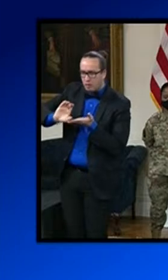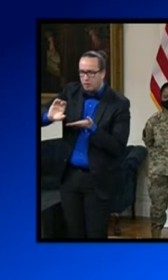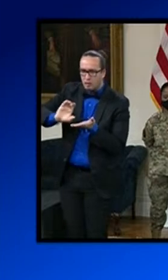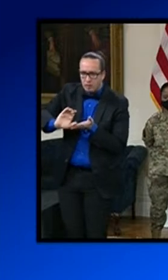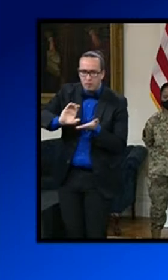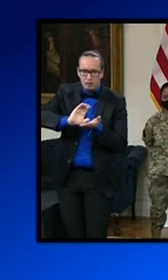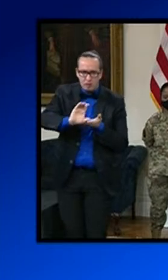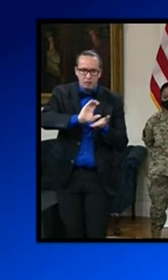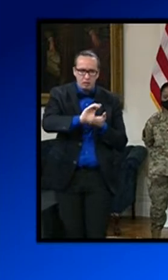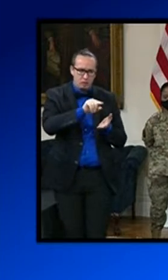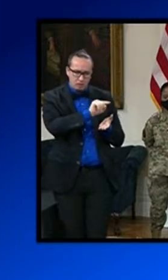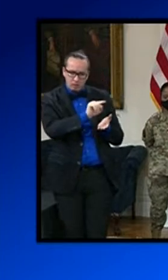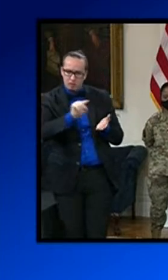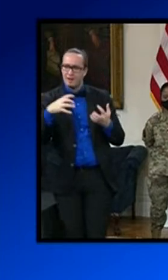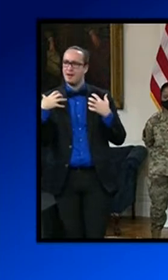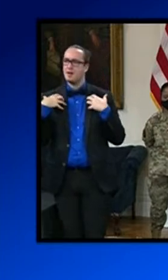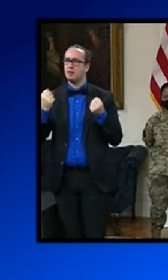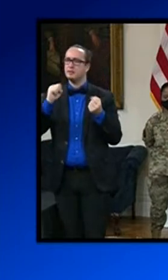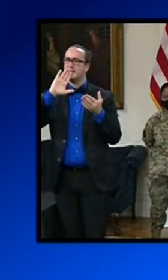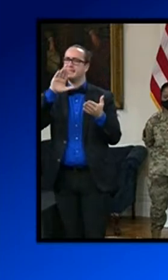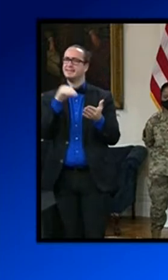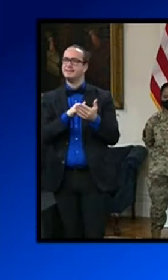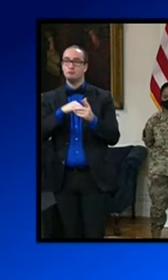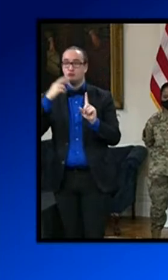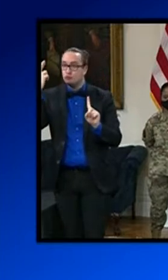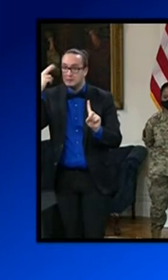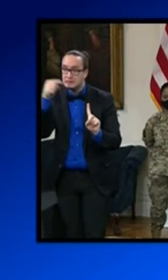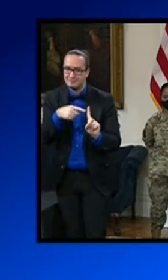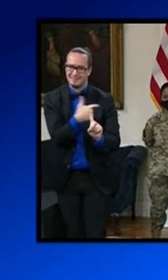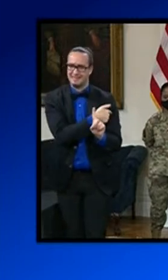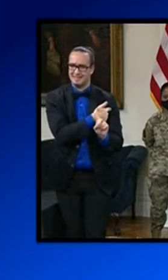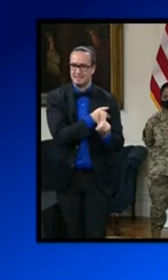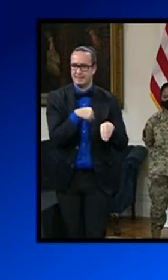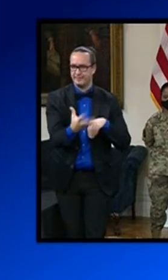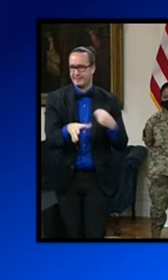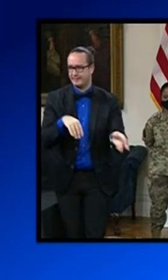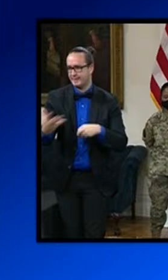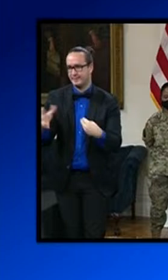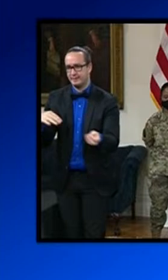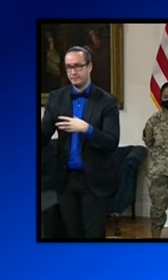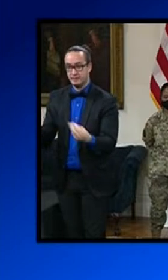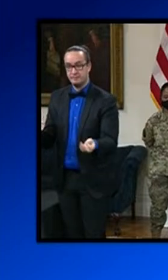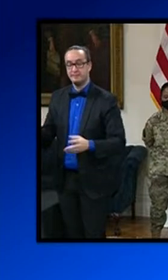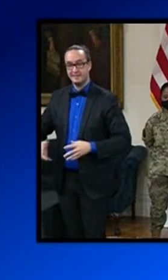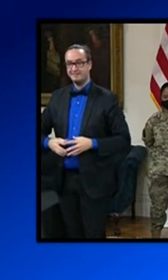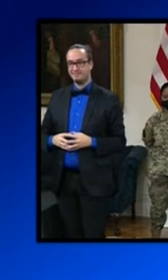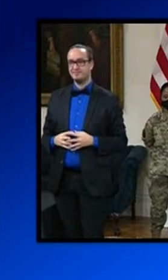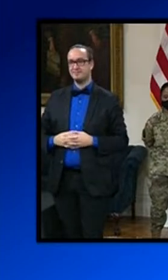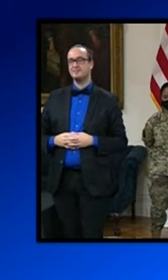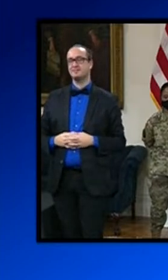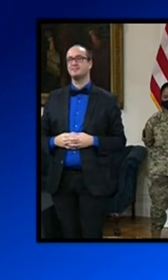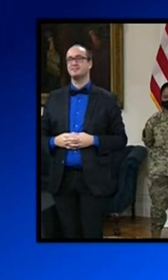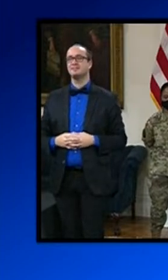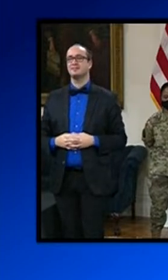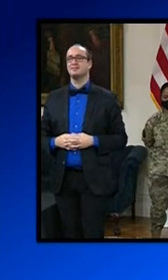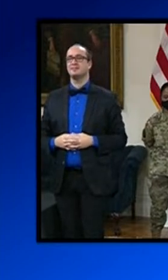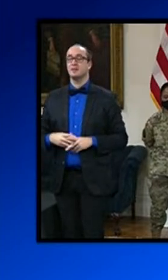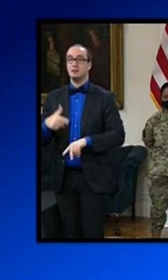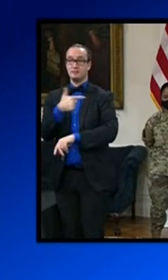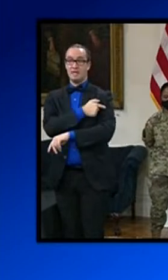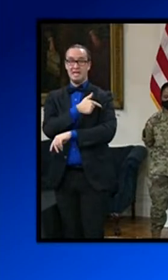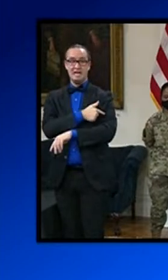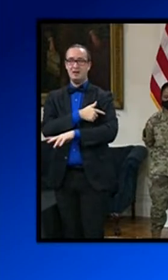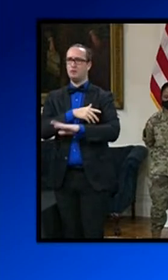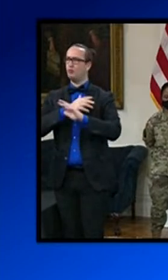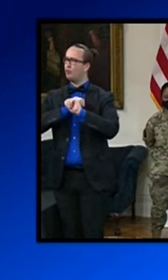access. Vaccine distribution is all-inclusive and takes into account providers that focus on